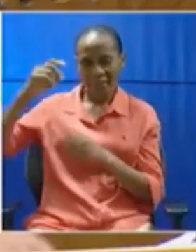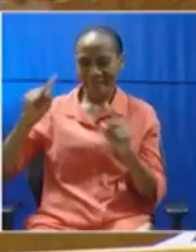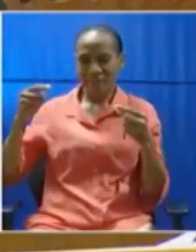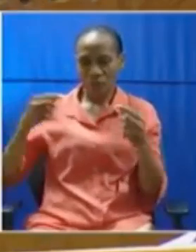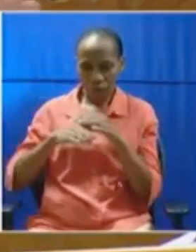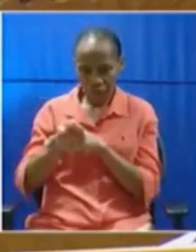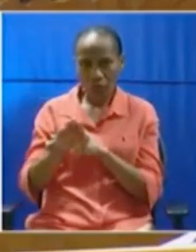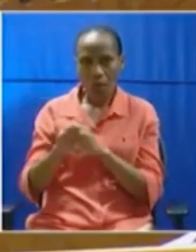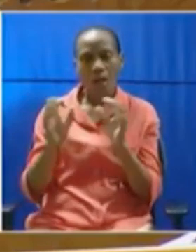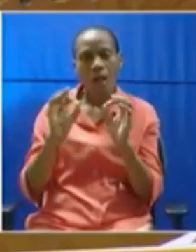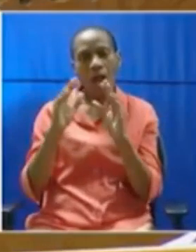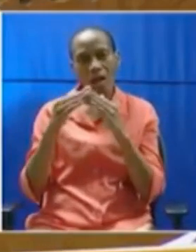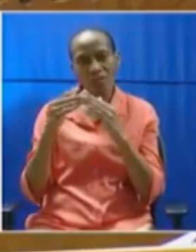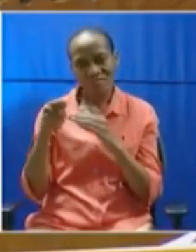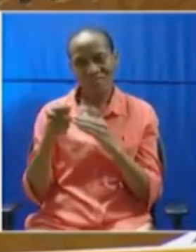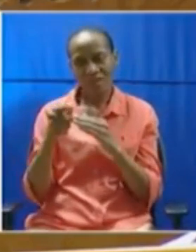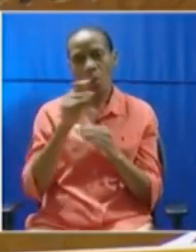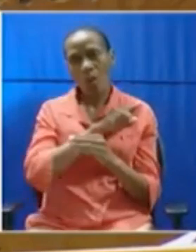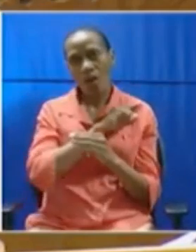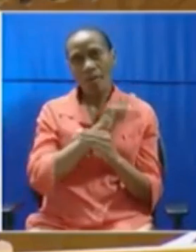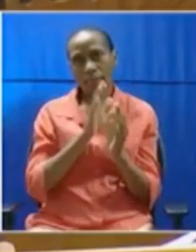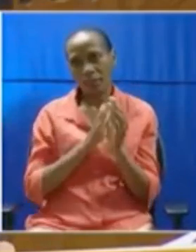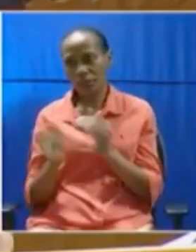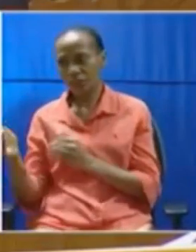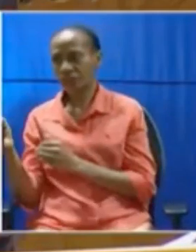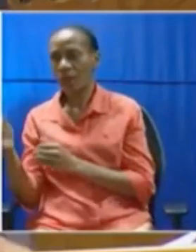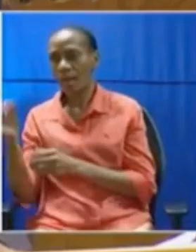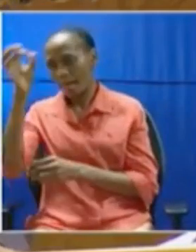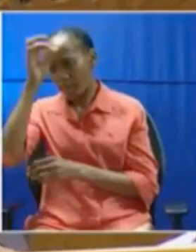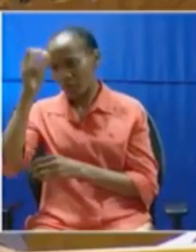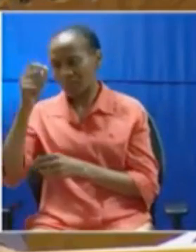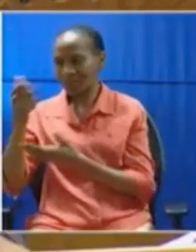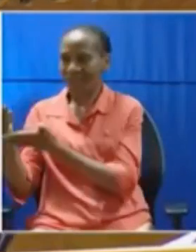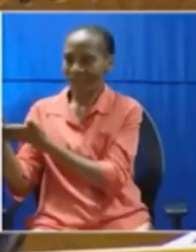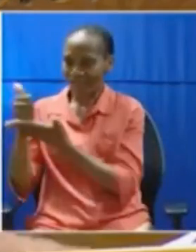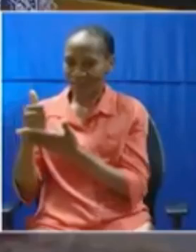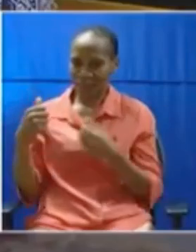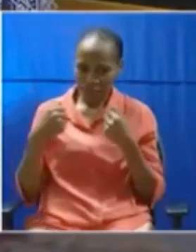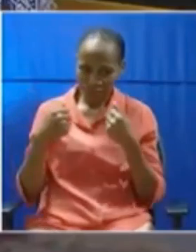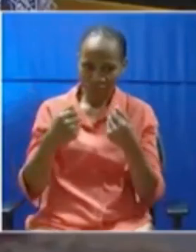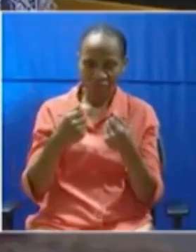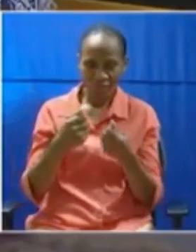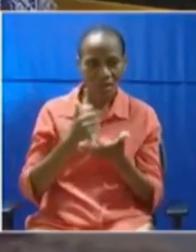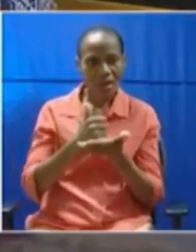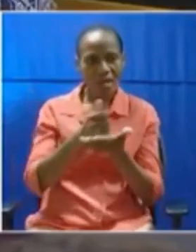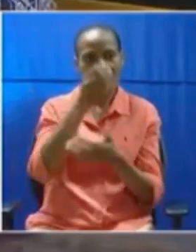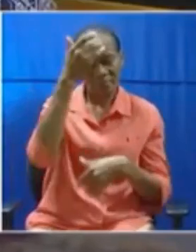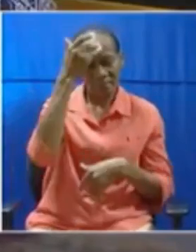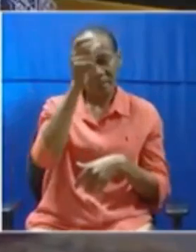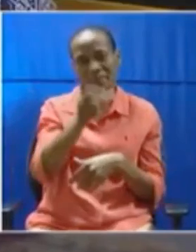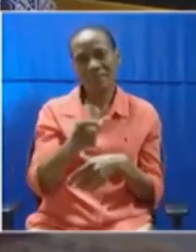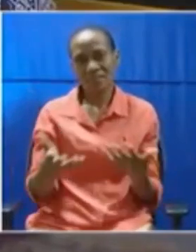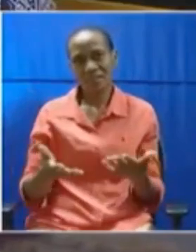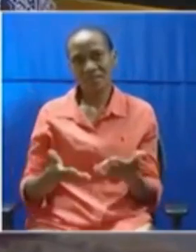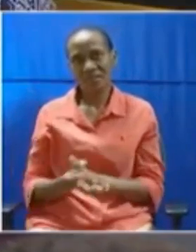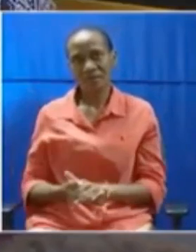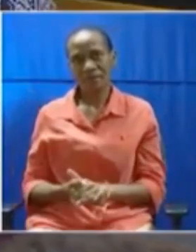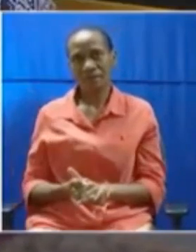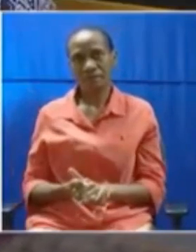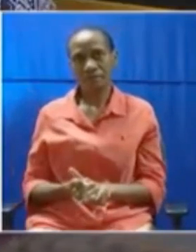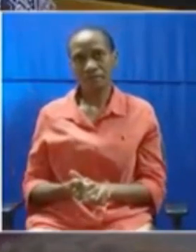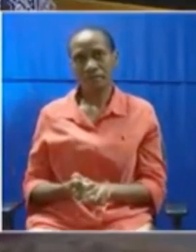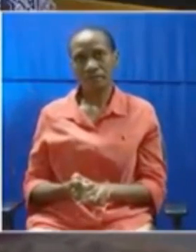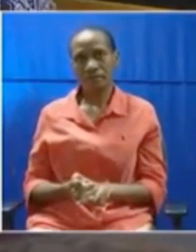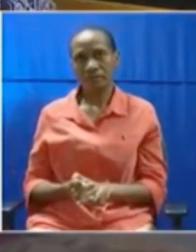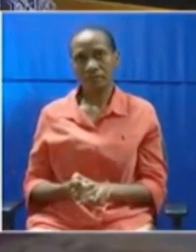household because it has to go via the police station to get an escort so that it can go and fetch someone to give them the much needed health